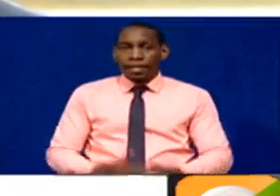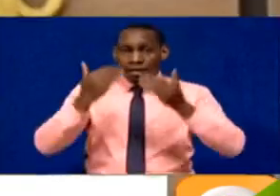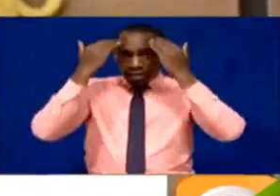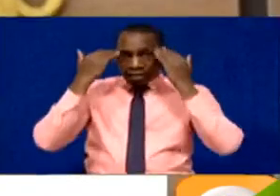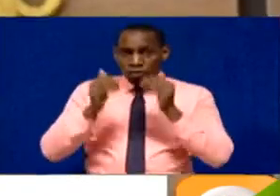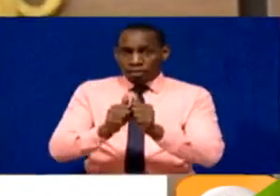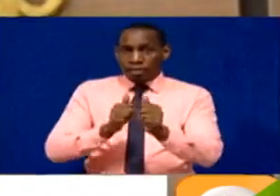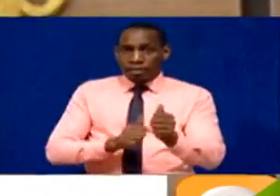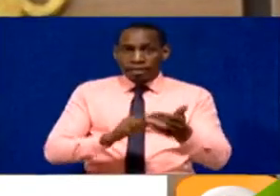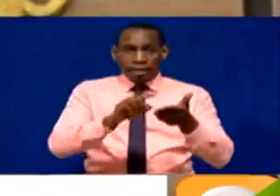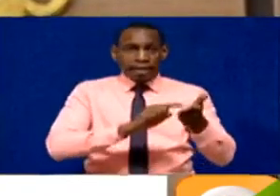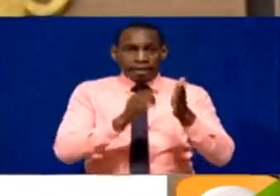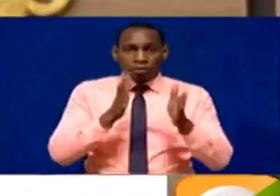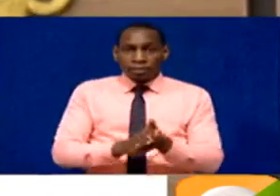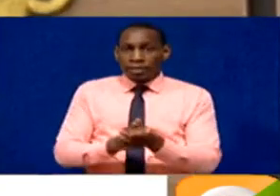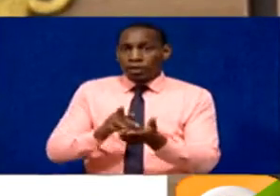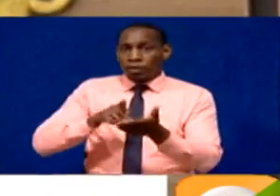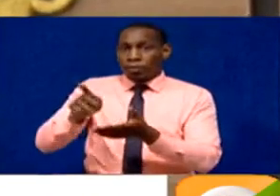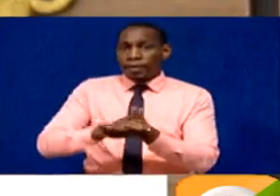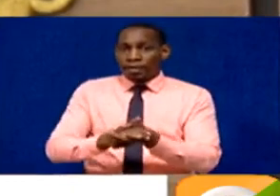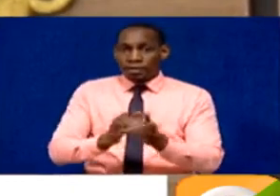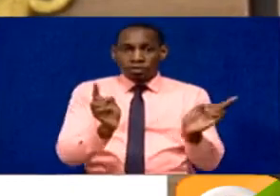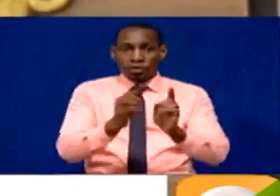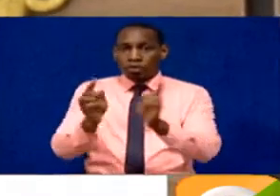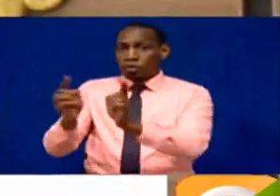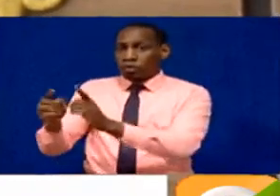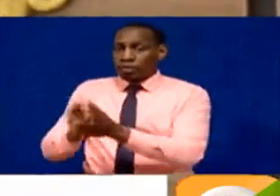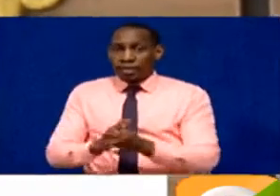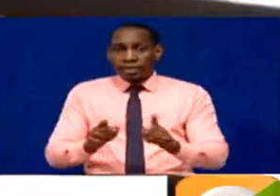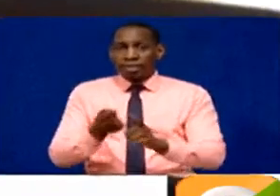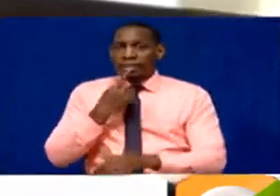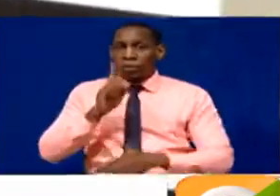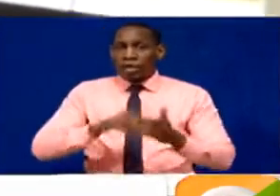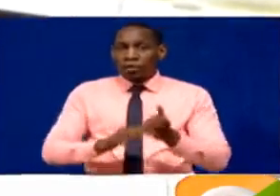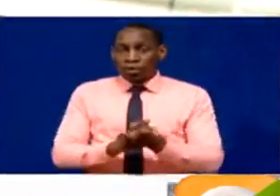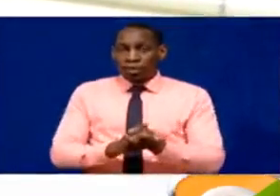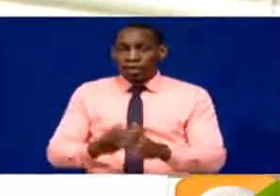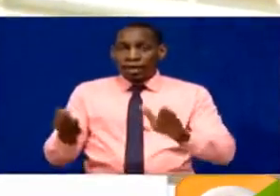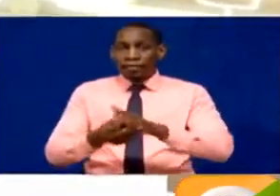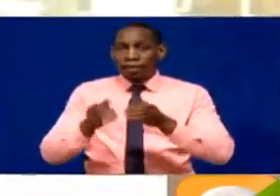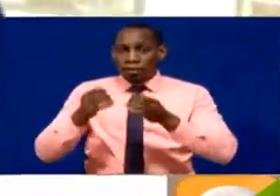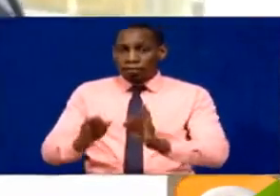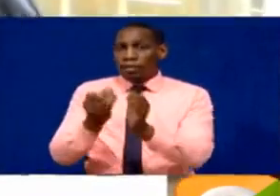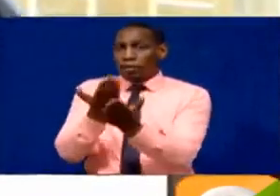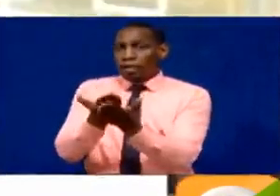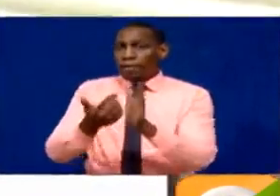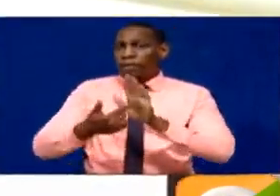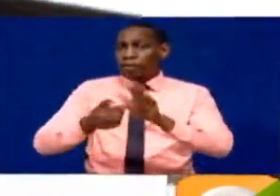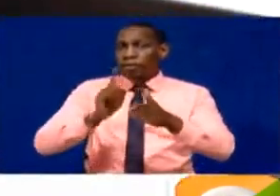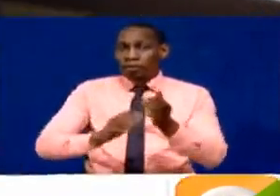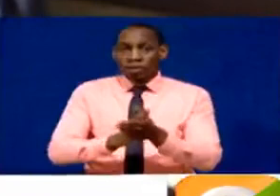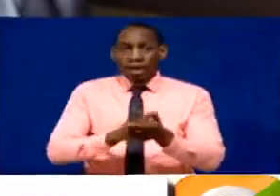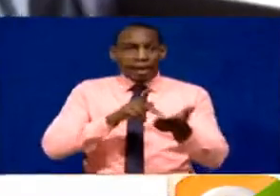court rejected the accused's plea to pay the fine in installments while at home and directed that he files a formal application